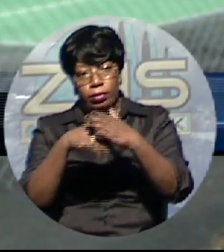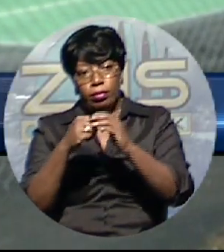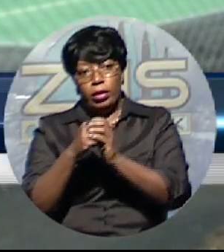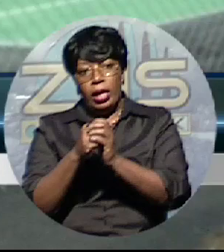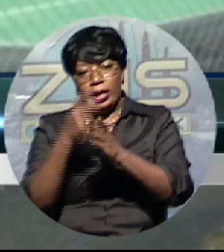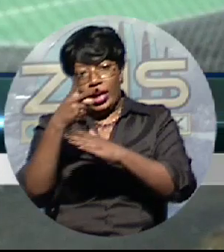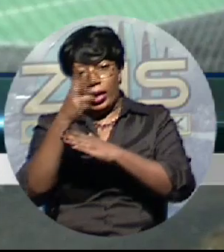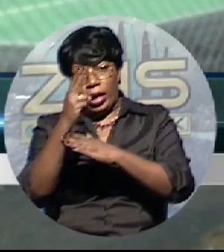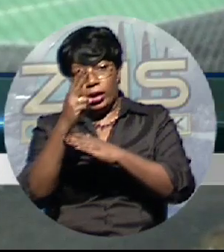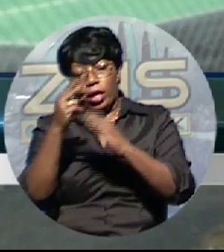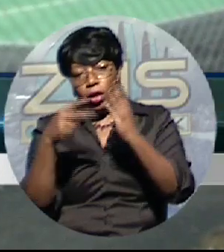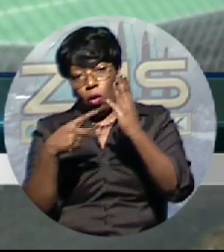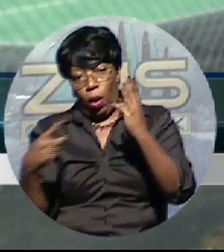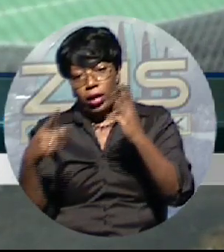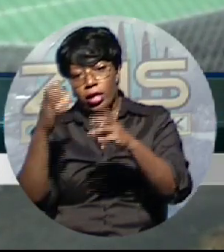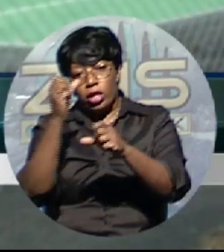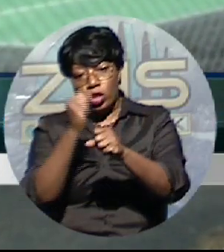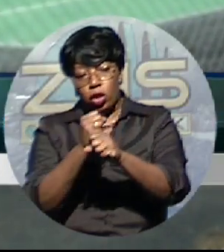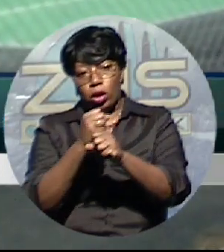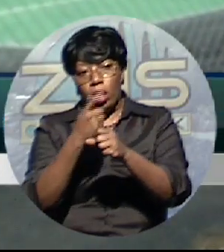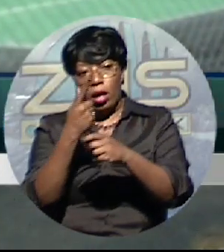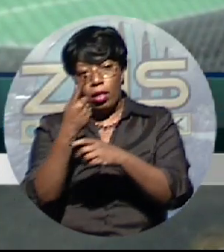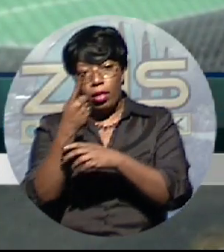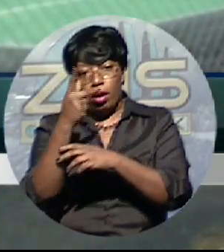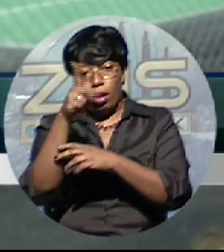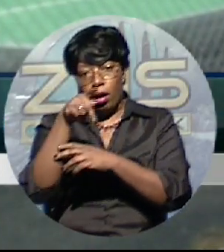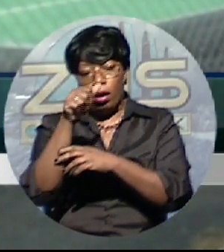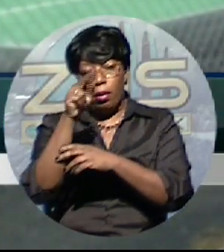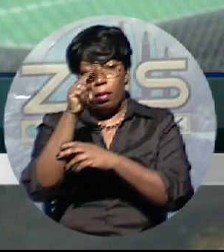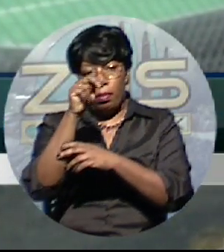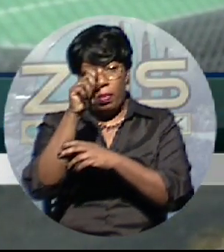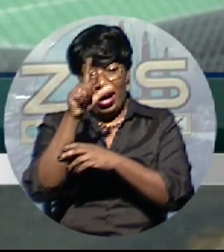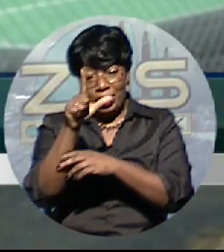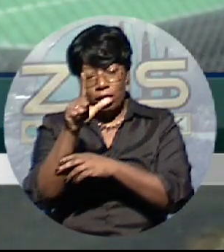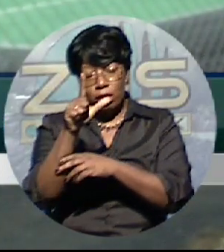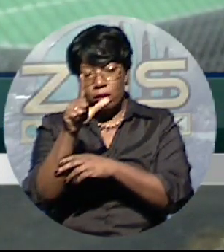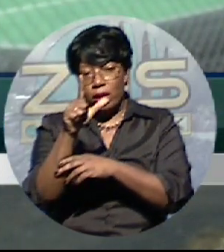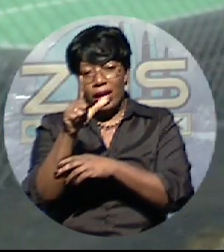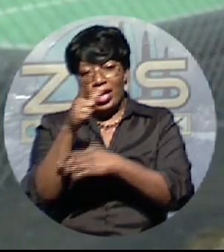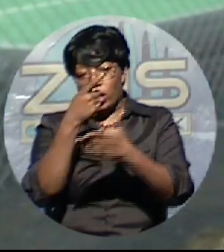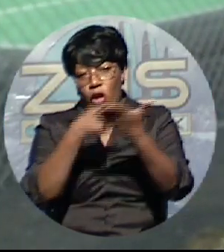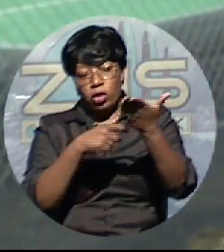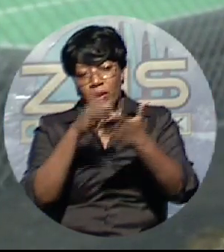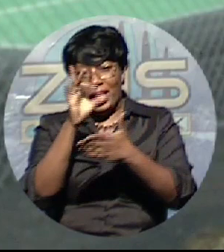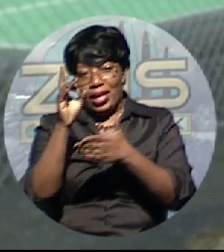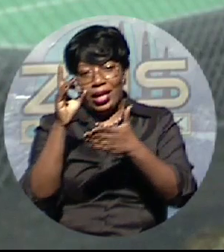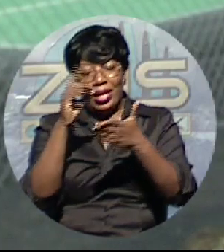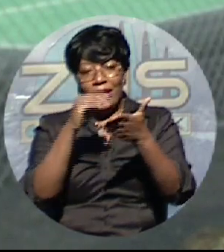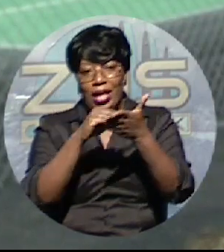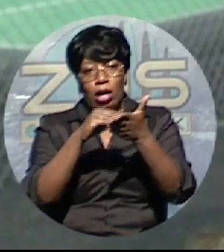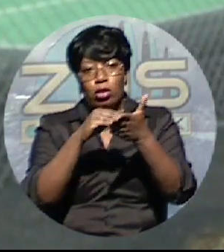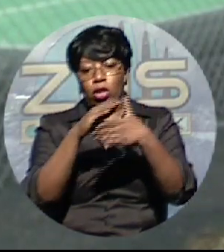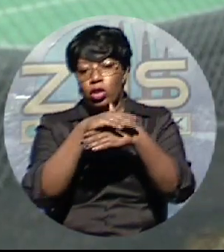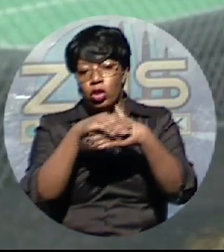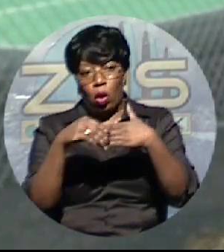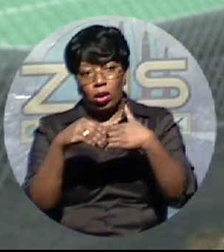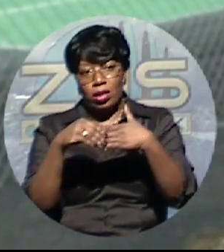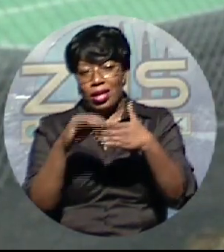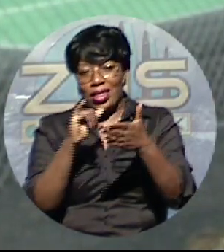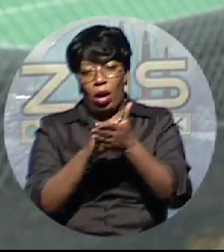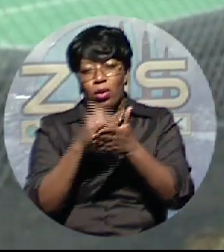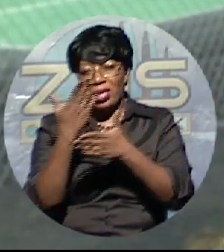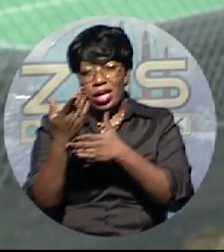cut the wires, and they took the solar panel, which is about an $8,000 investment. And this has only been here